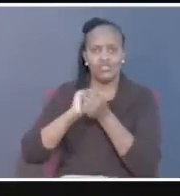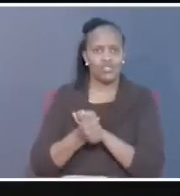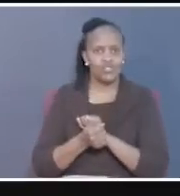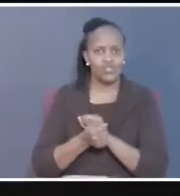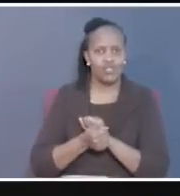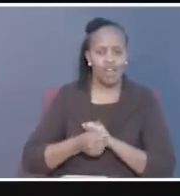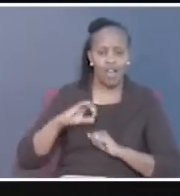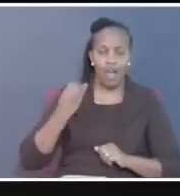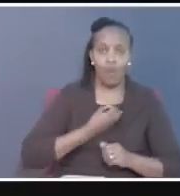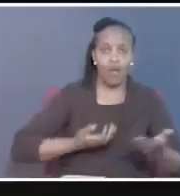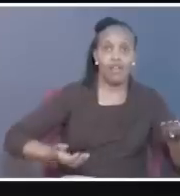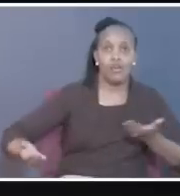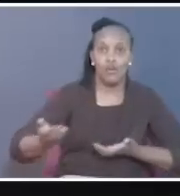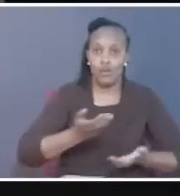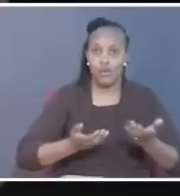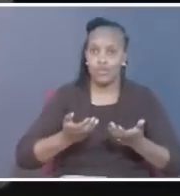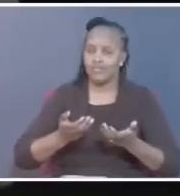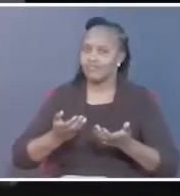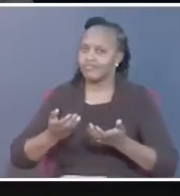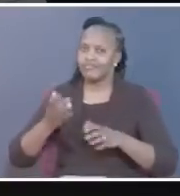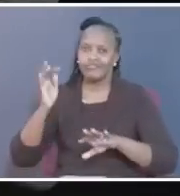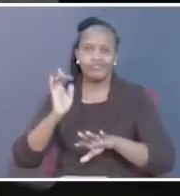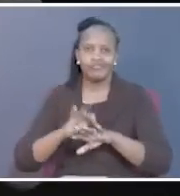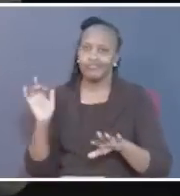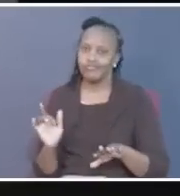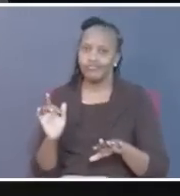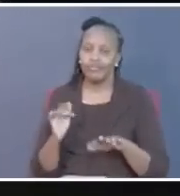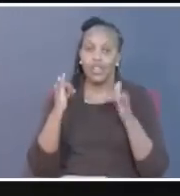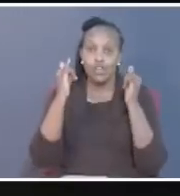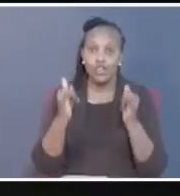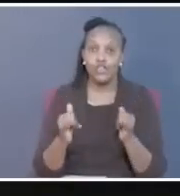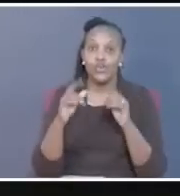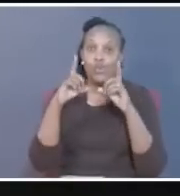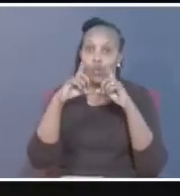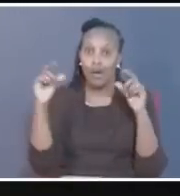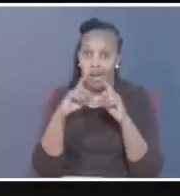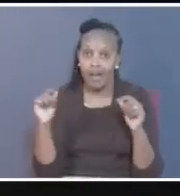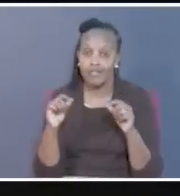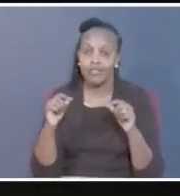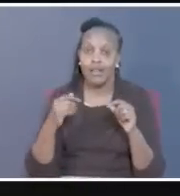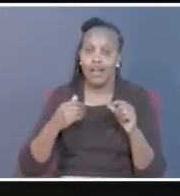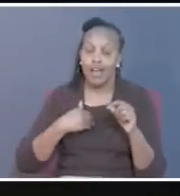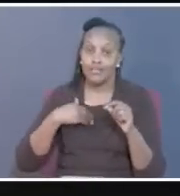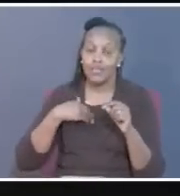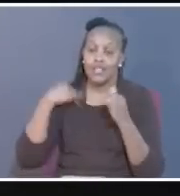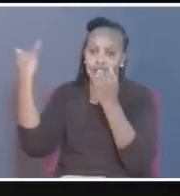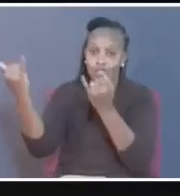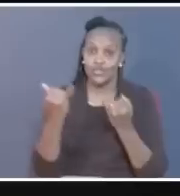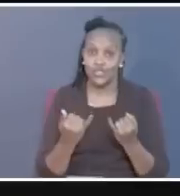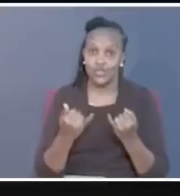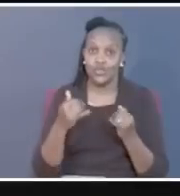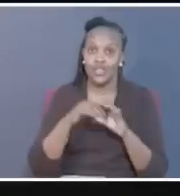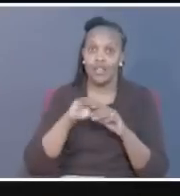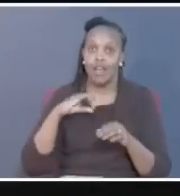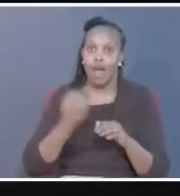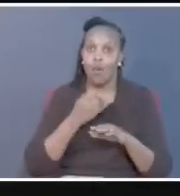been adversely affected. New terms have been introduced in our vocabulary. One such term